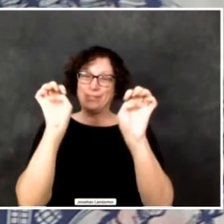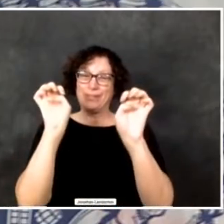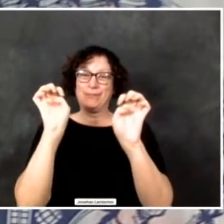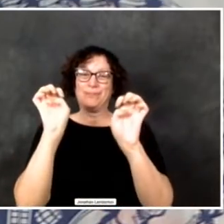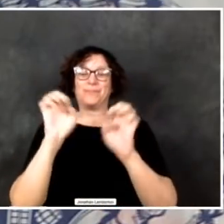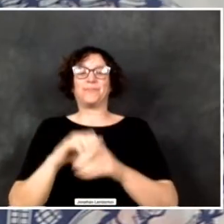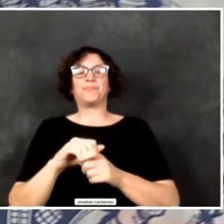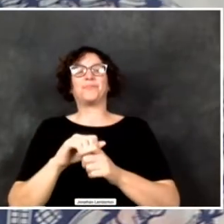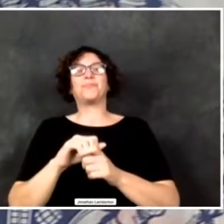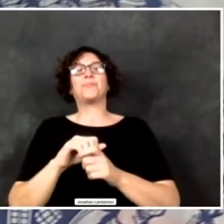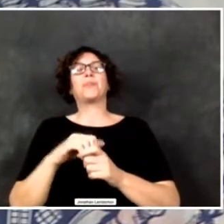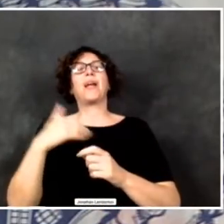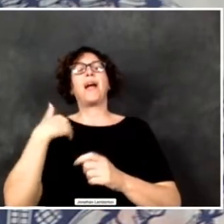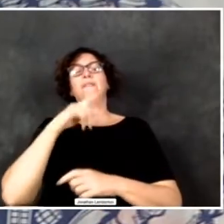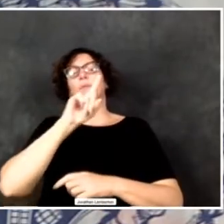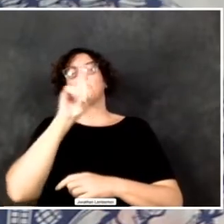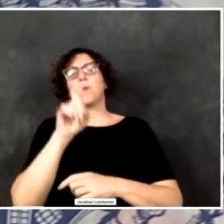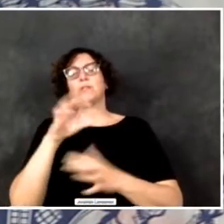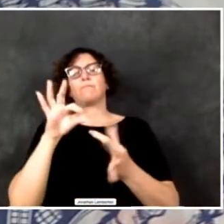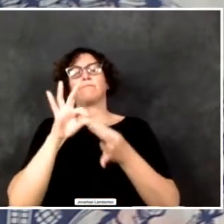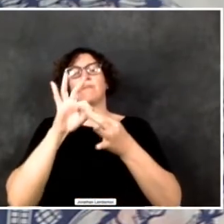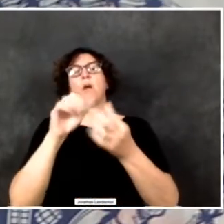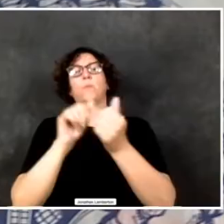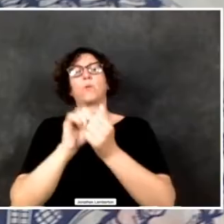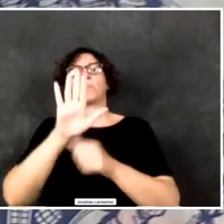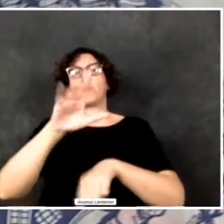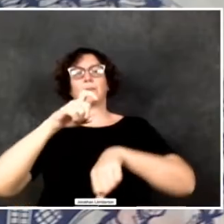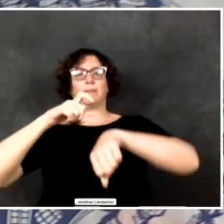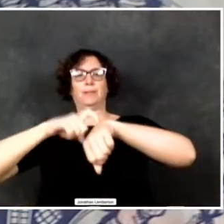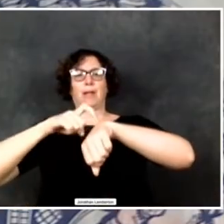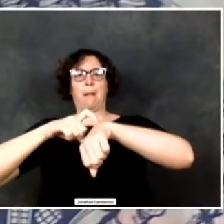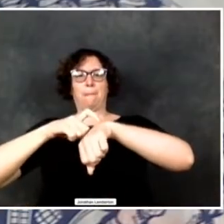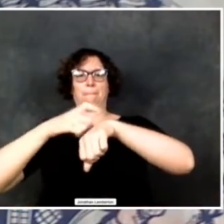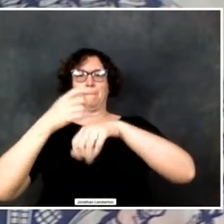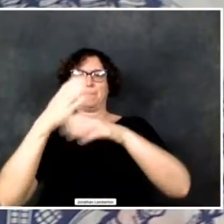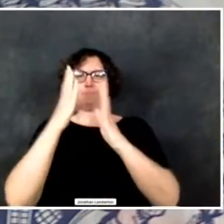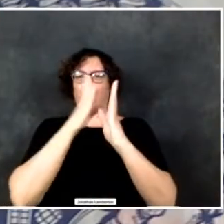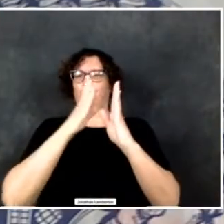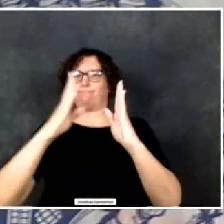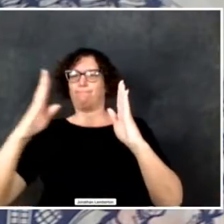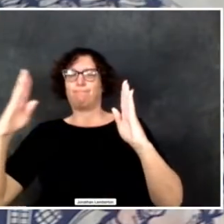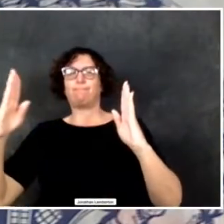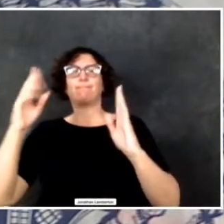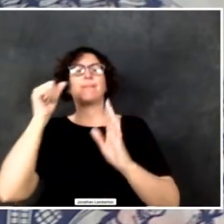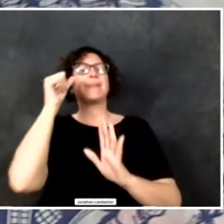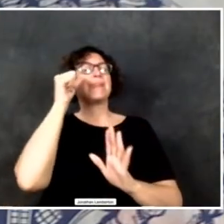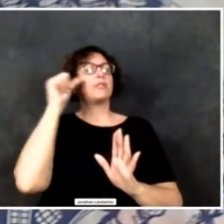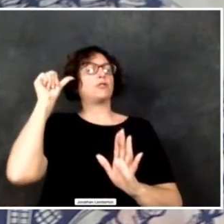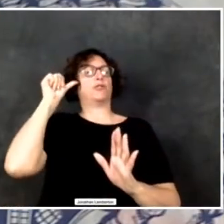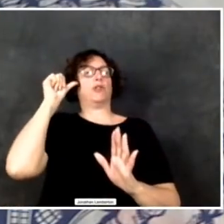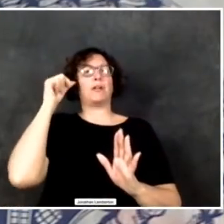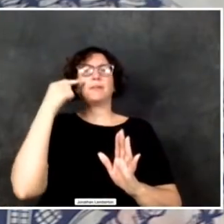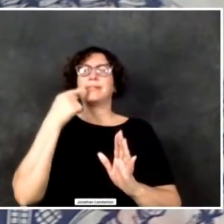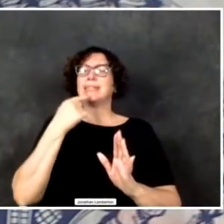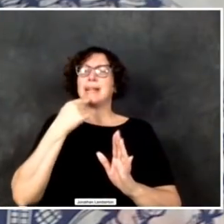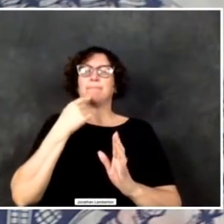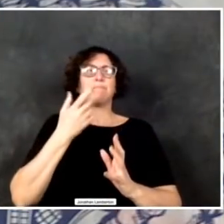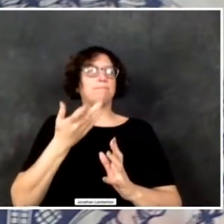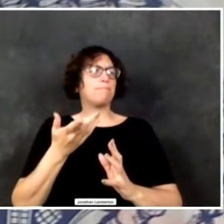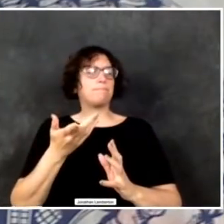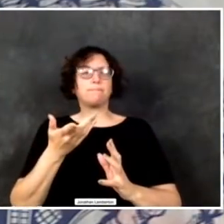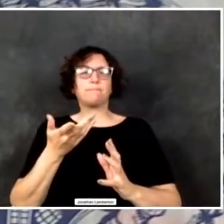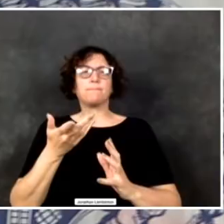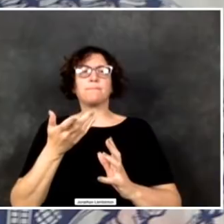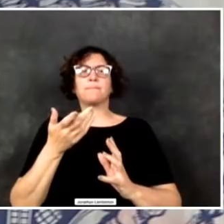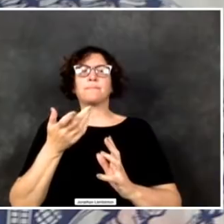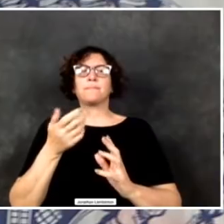the timetable from yesterday's announcement. I know the governor's office had told us yesterday that they had only been made aware of the decision